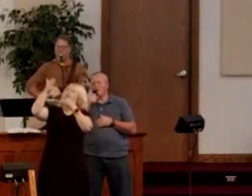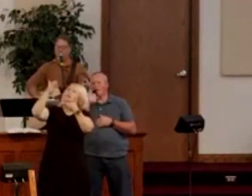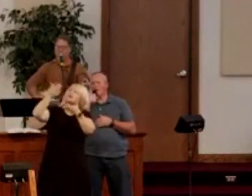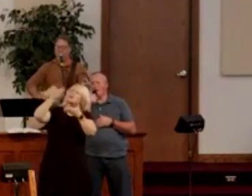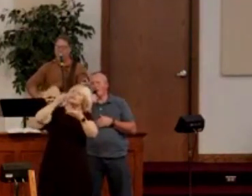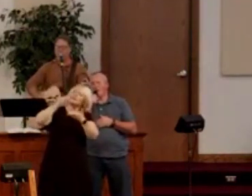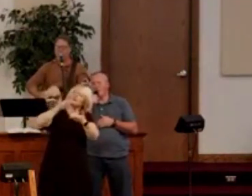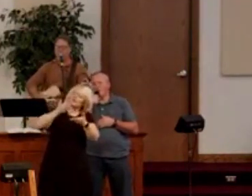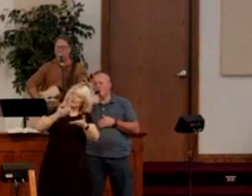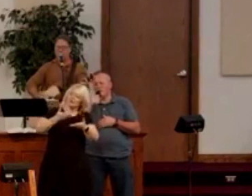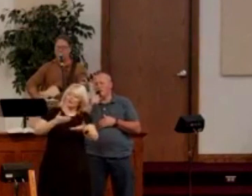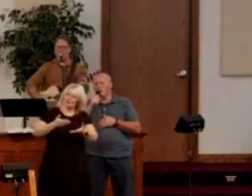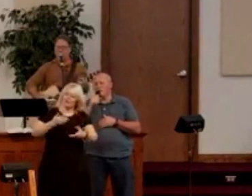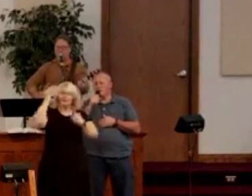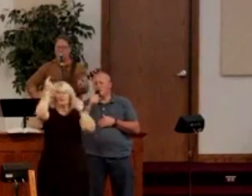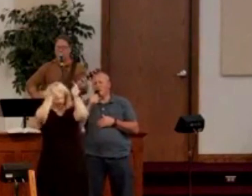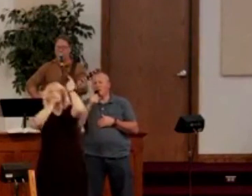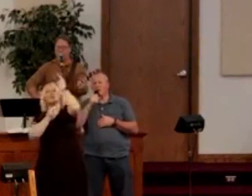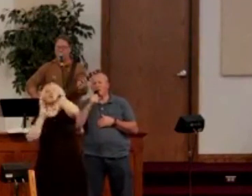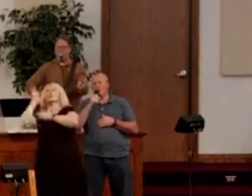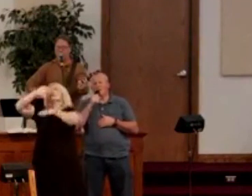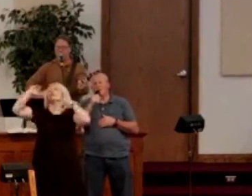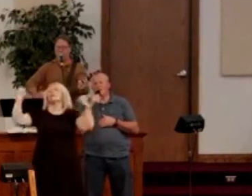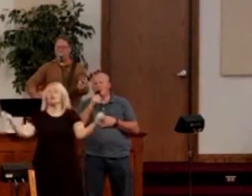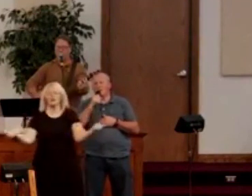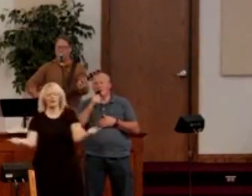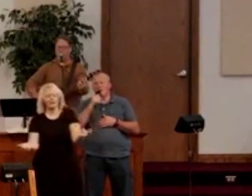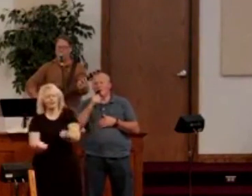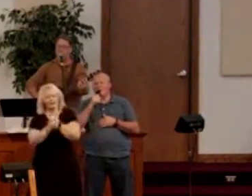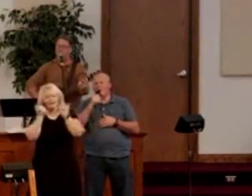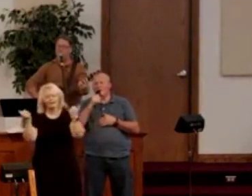Restore to me all the wonders of your